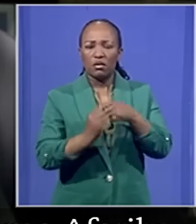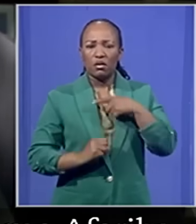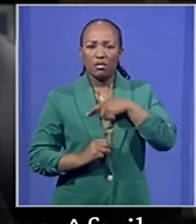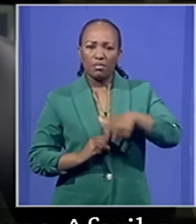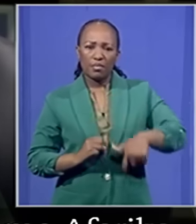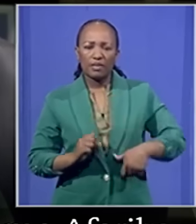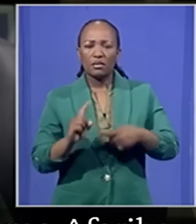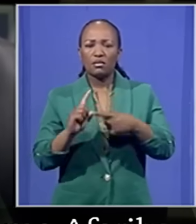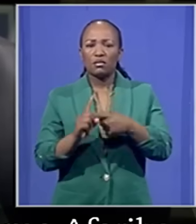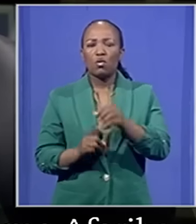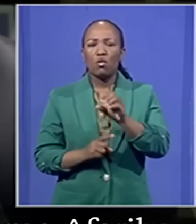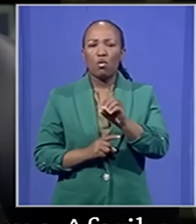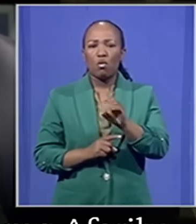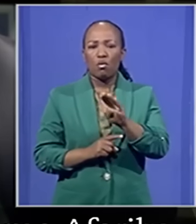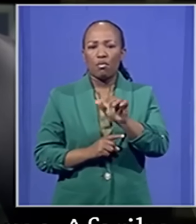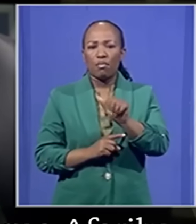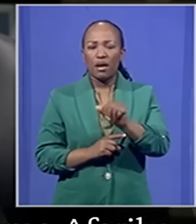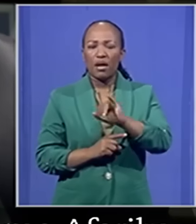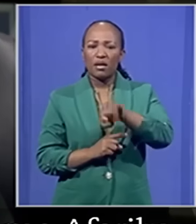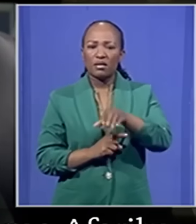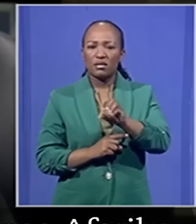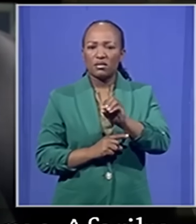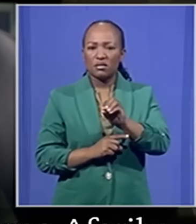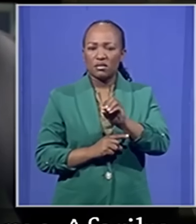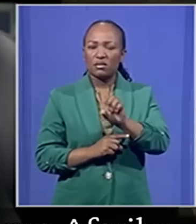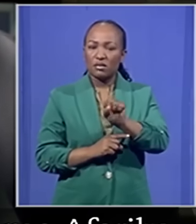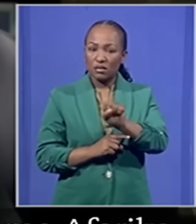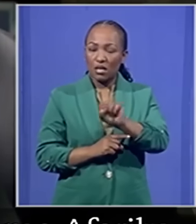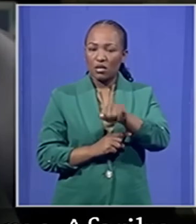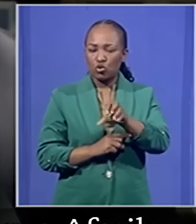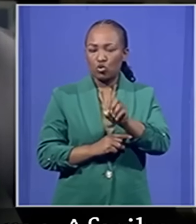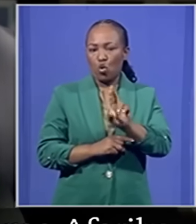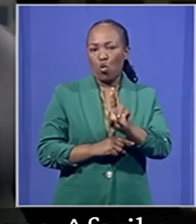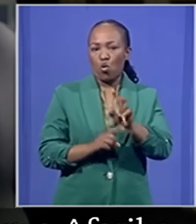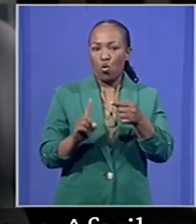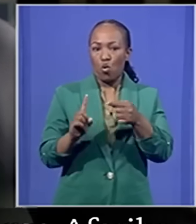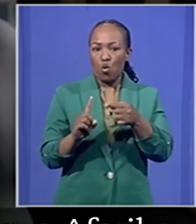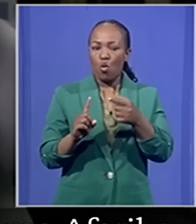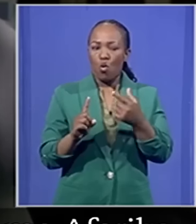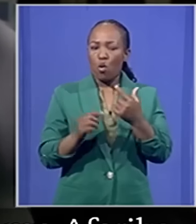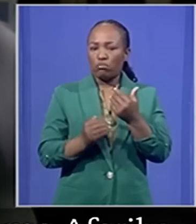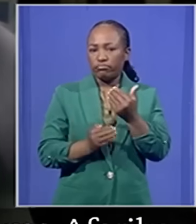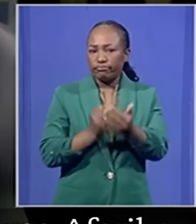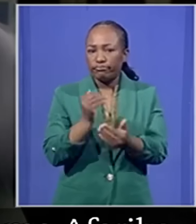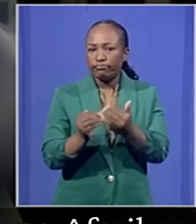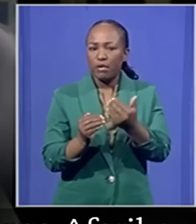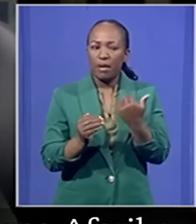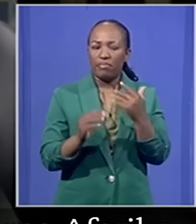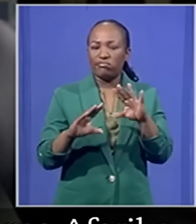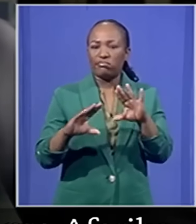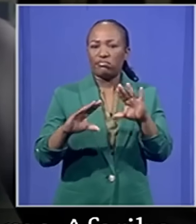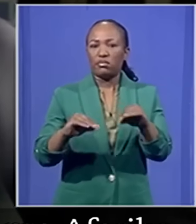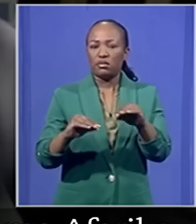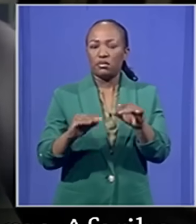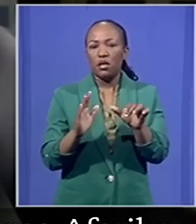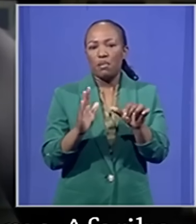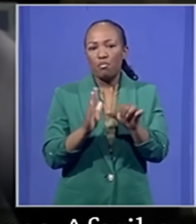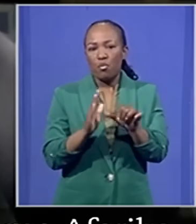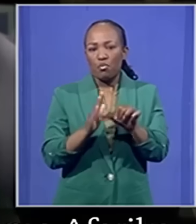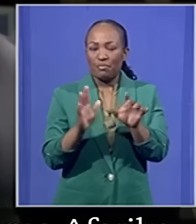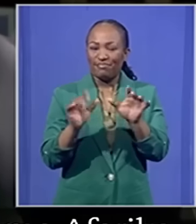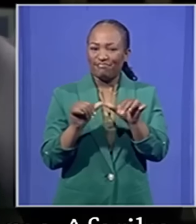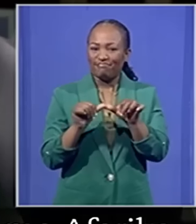and other 5 facilitators are seized with the matter. So that process is very important for